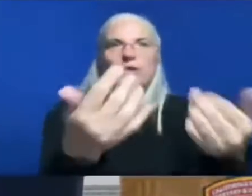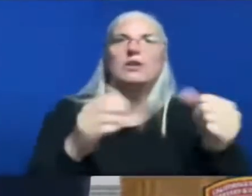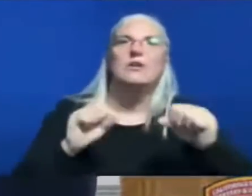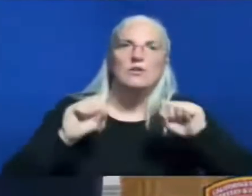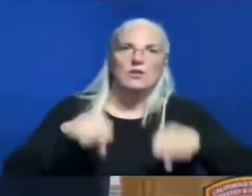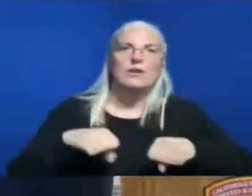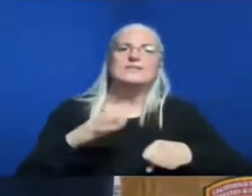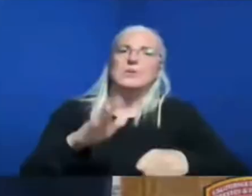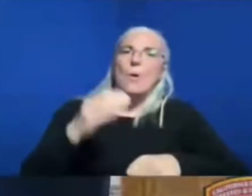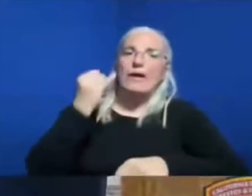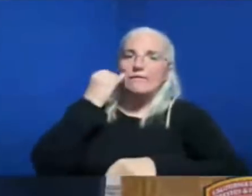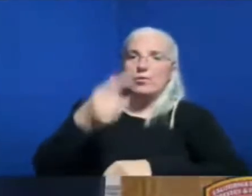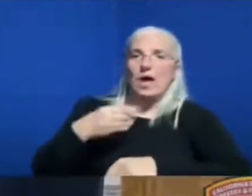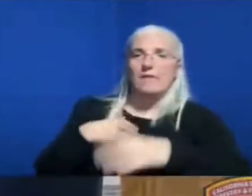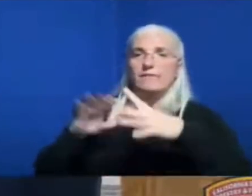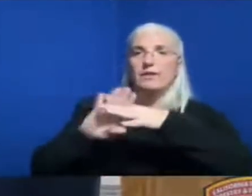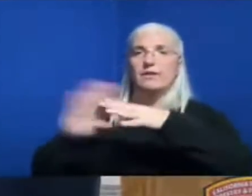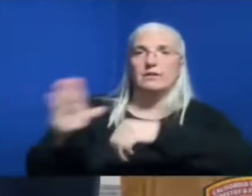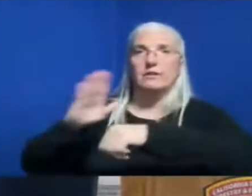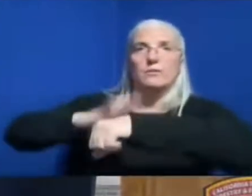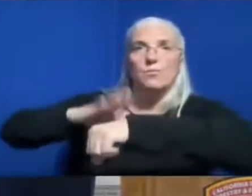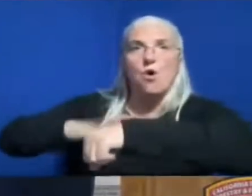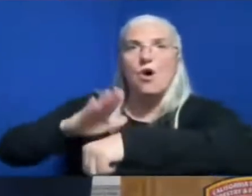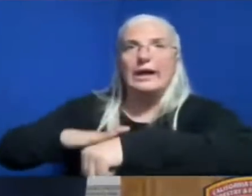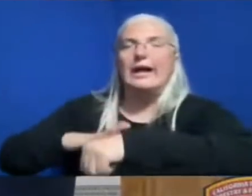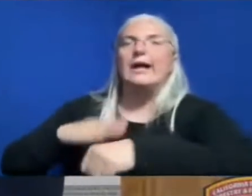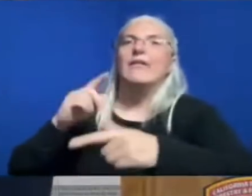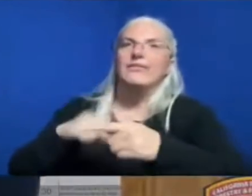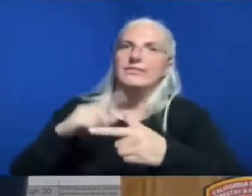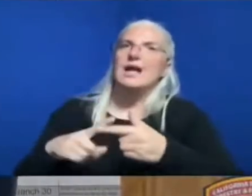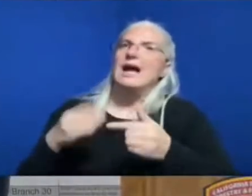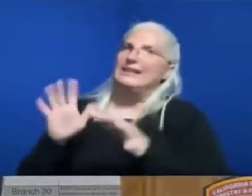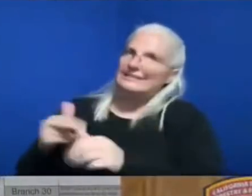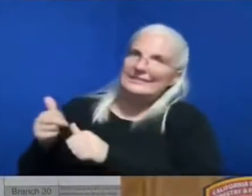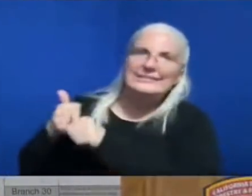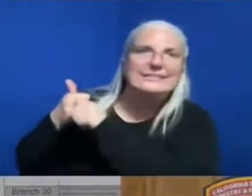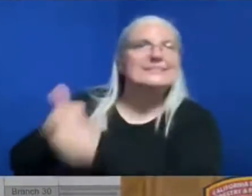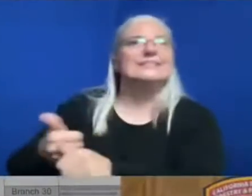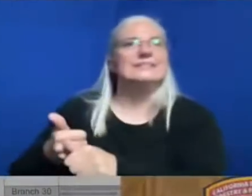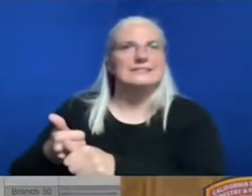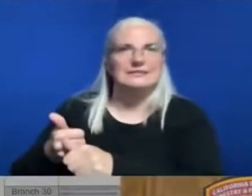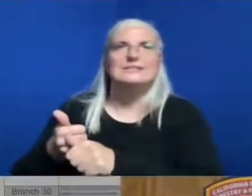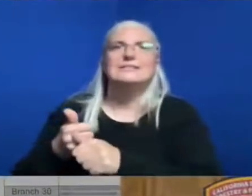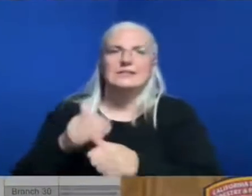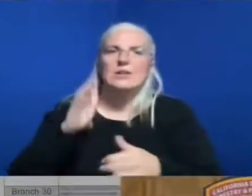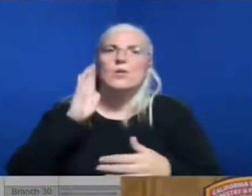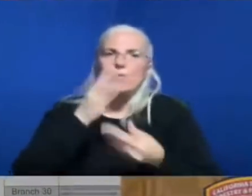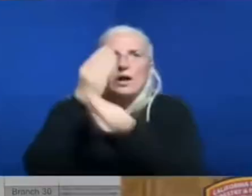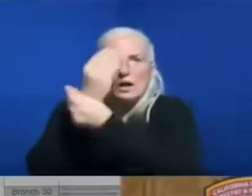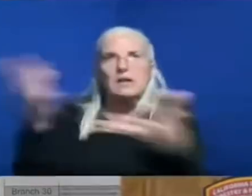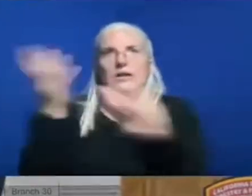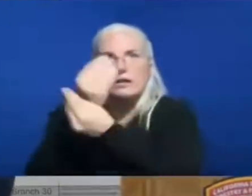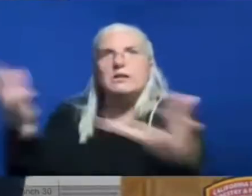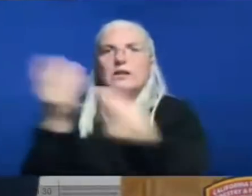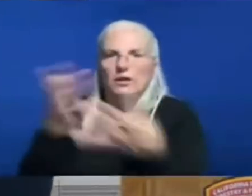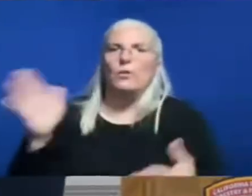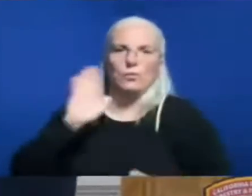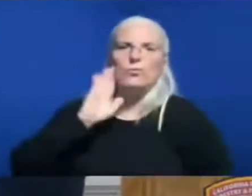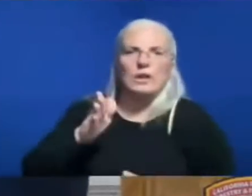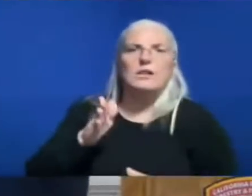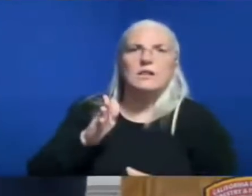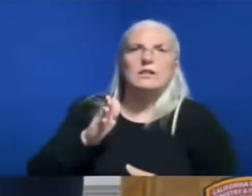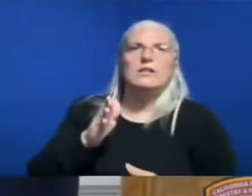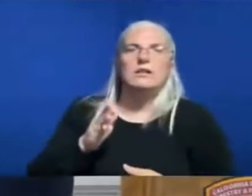we have mandatory evacuations. That's why we try to get the messaging out to people that this is still an